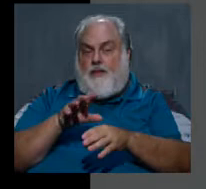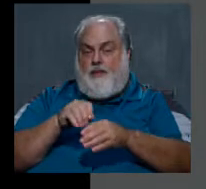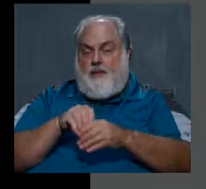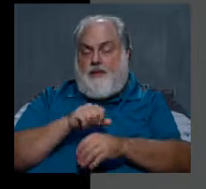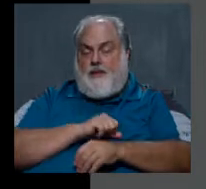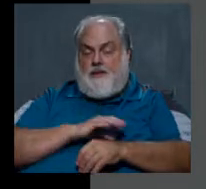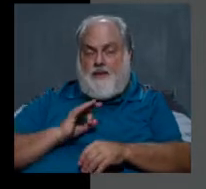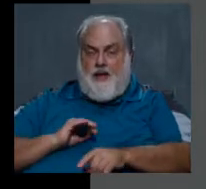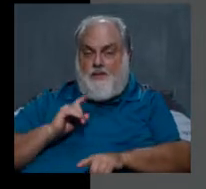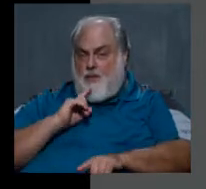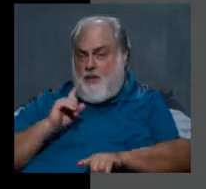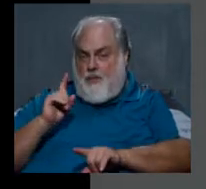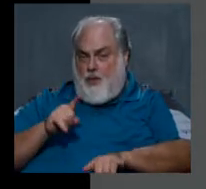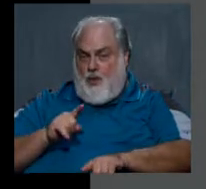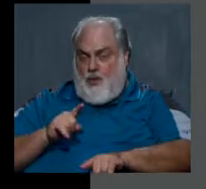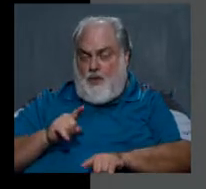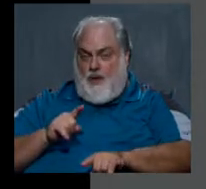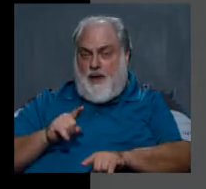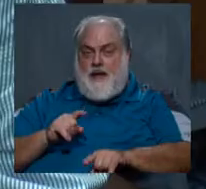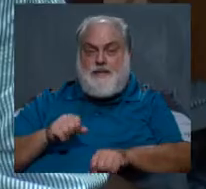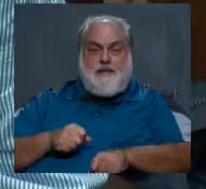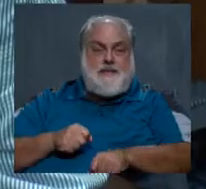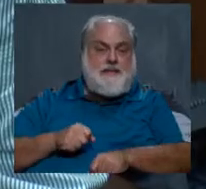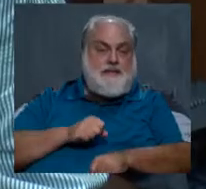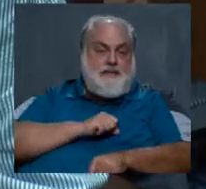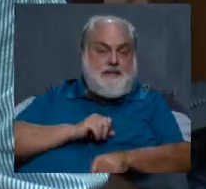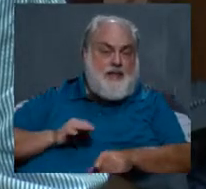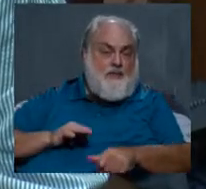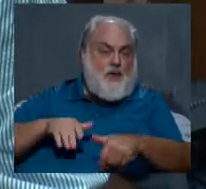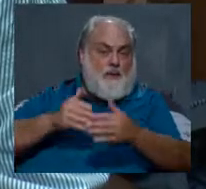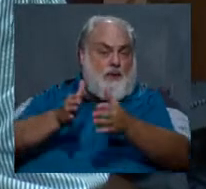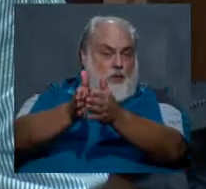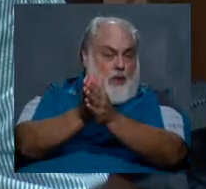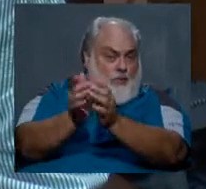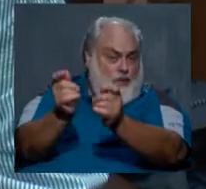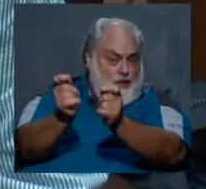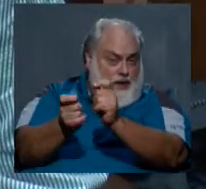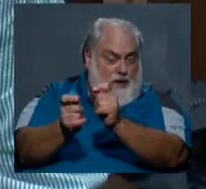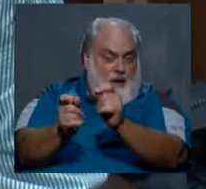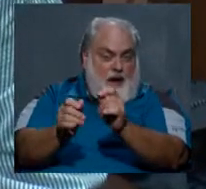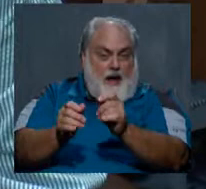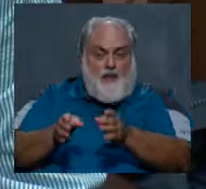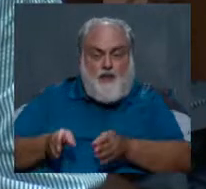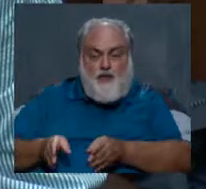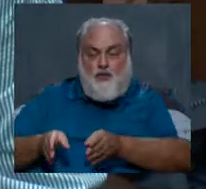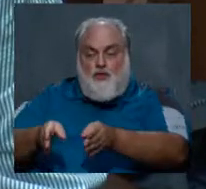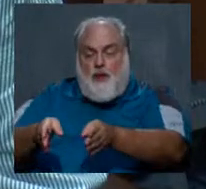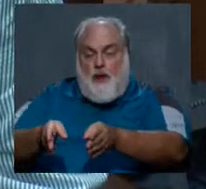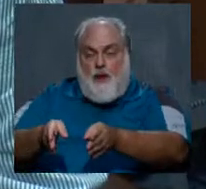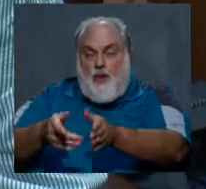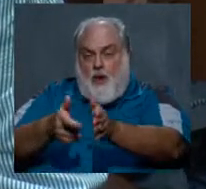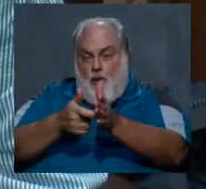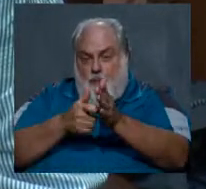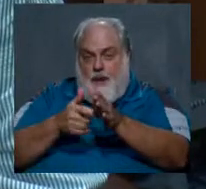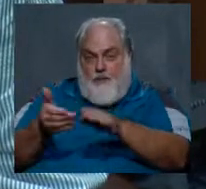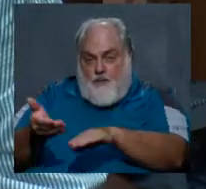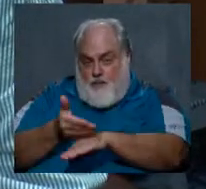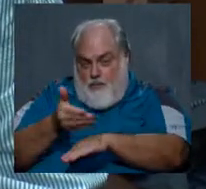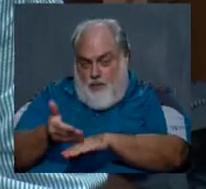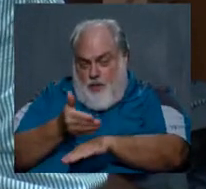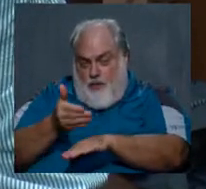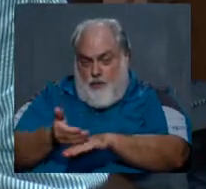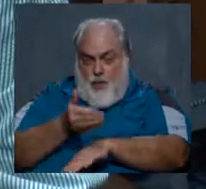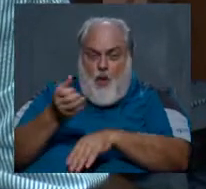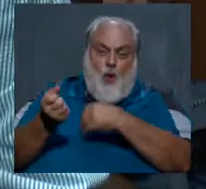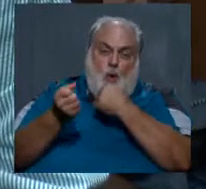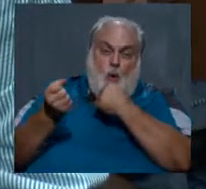of the Agenda Staff Report. Staff recommends approval of the deferral request of the Boundary Street Ordinance requirement for the required street improvements to Cantrell